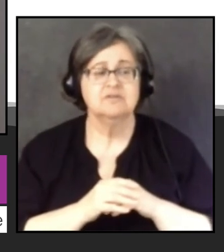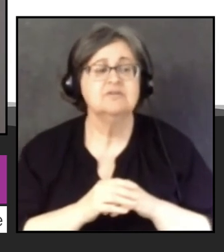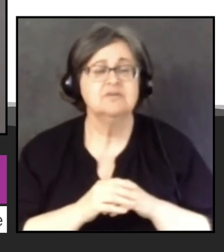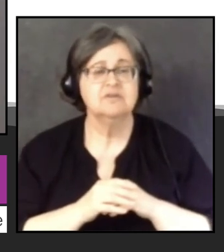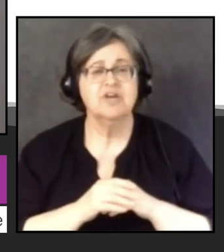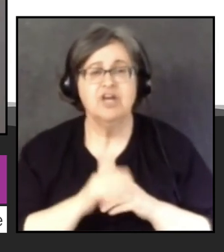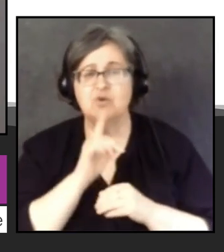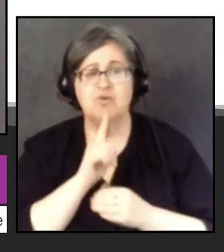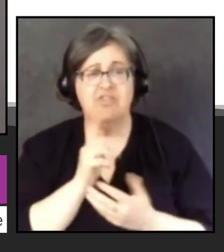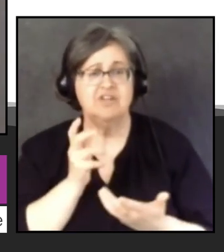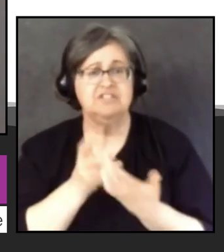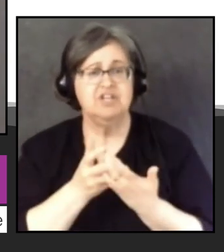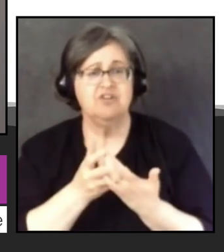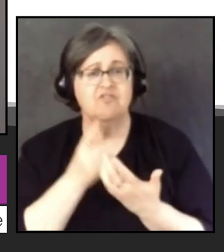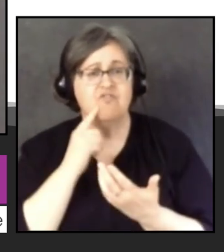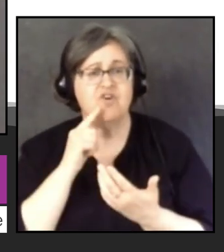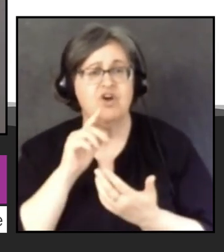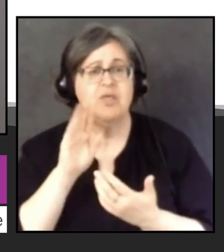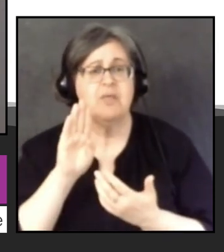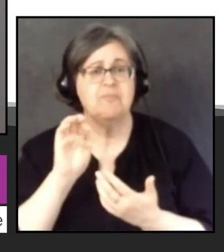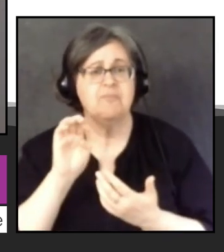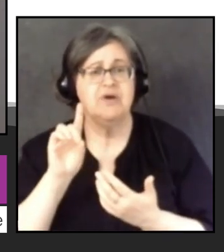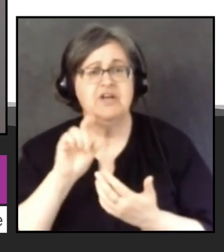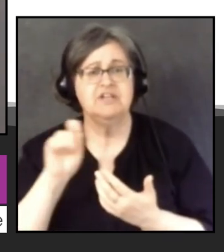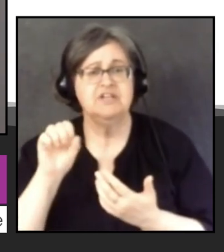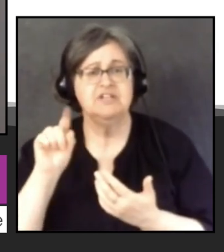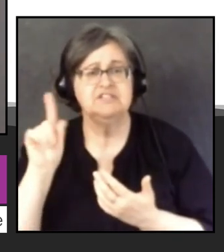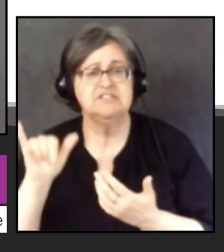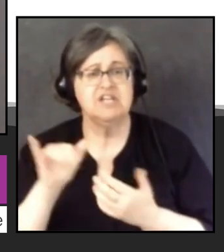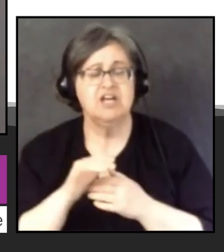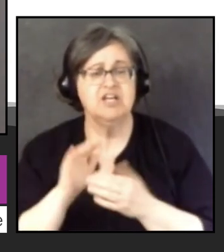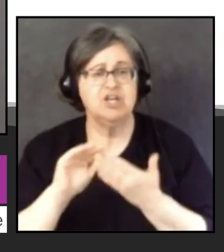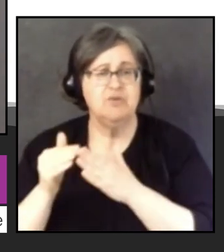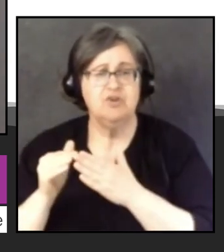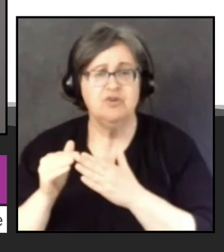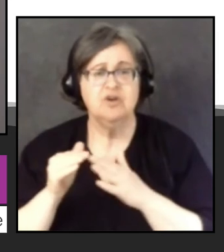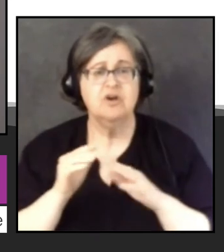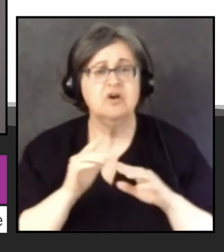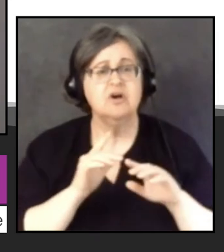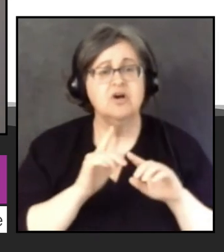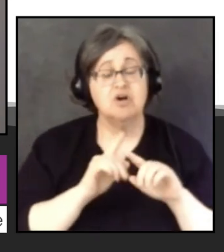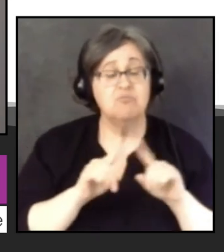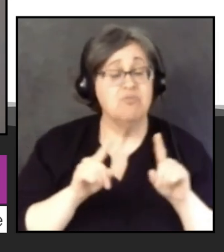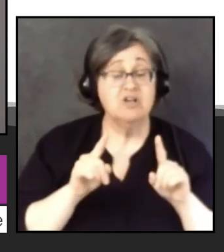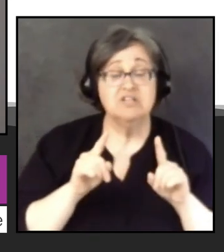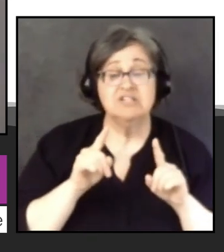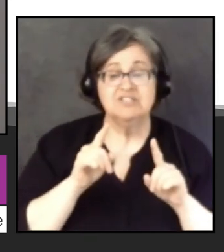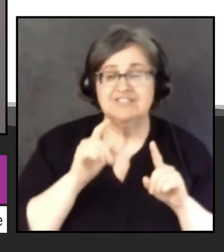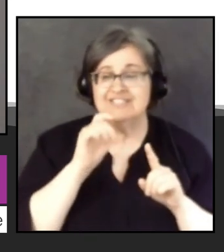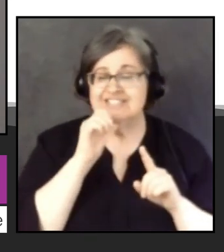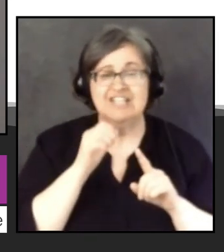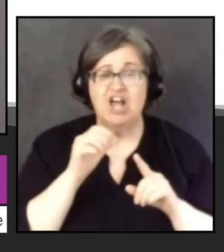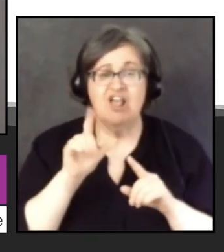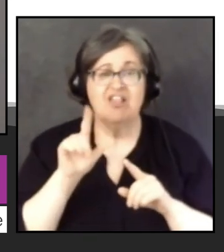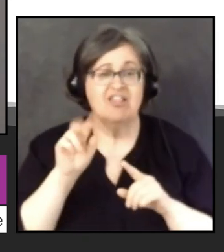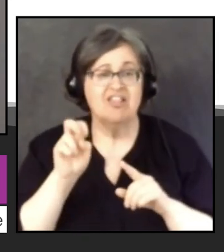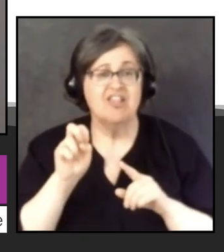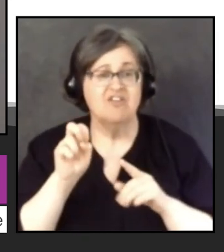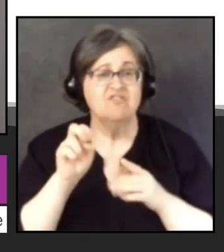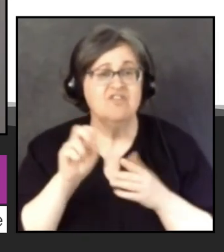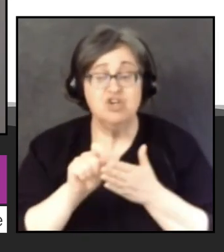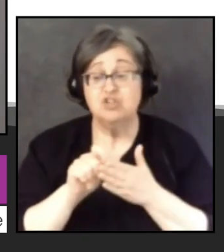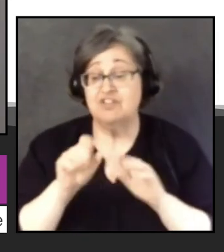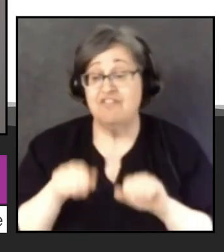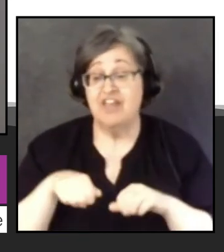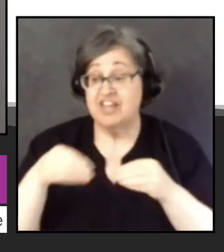to Bed-Stuy. But instead of giving love notes, we ended up giving a lot of people a copy of their Polaroid. So we took two Polaroids. And so they were able to